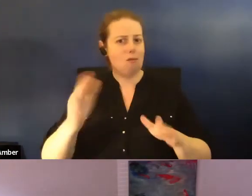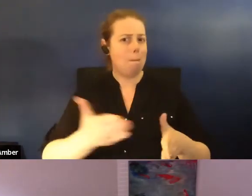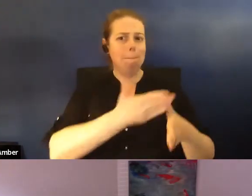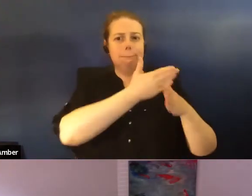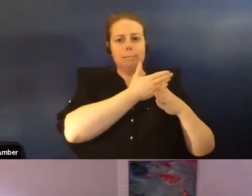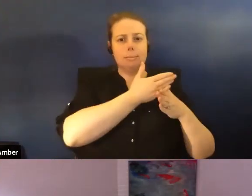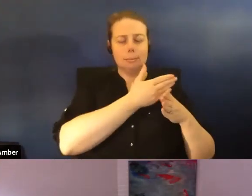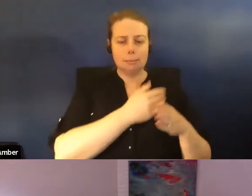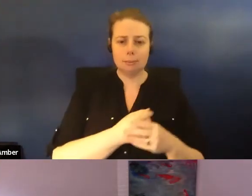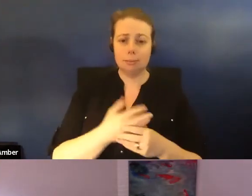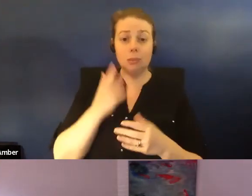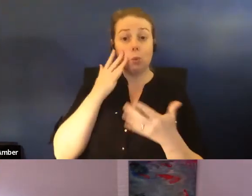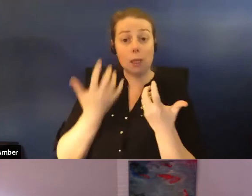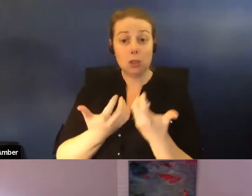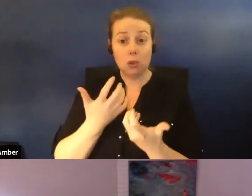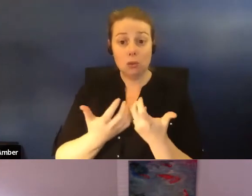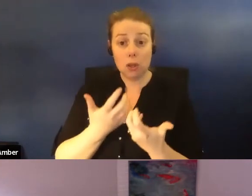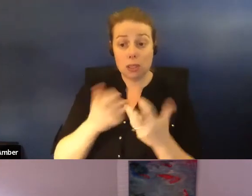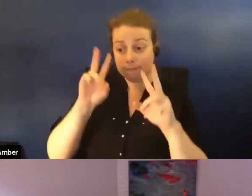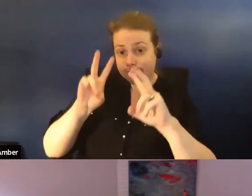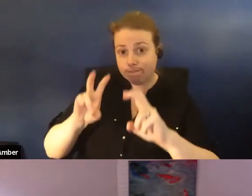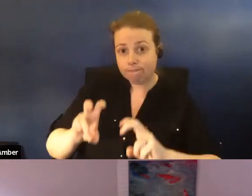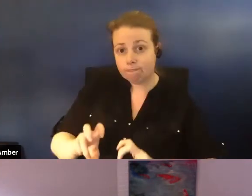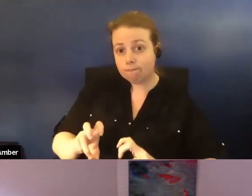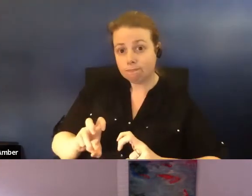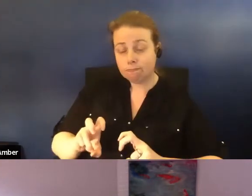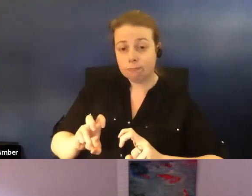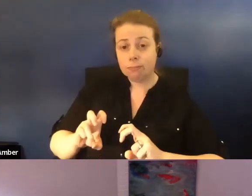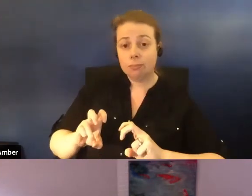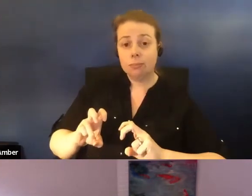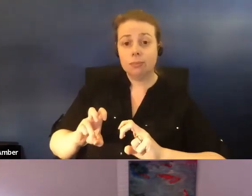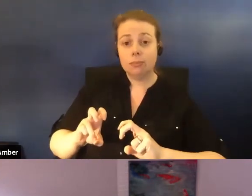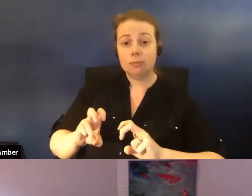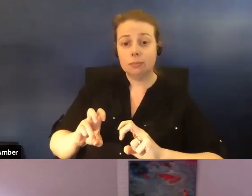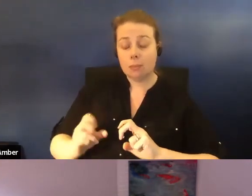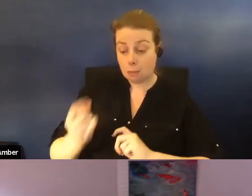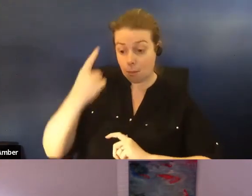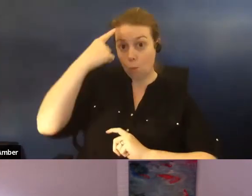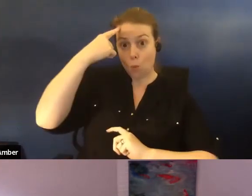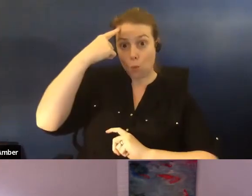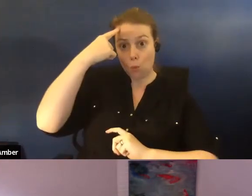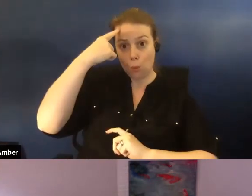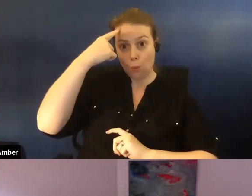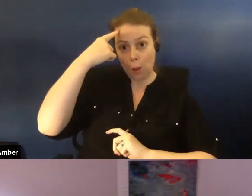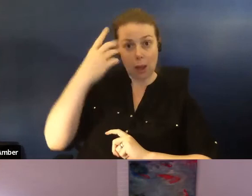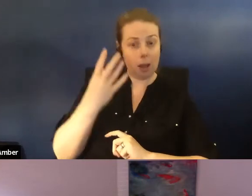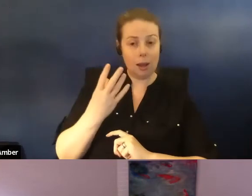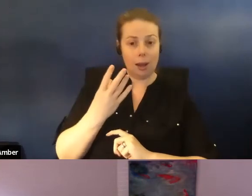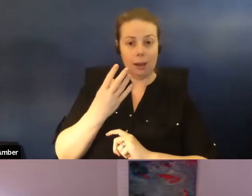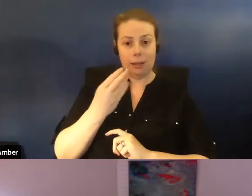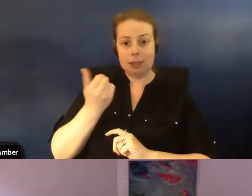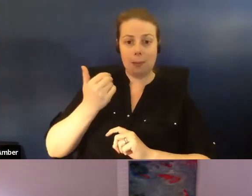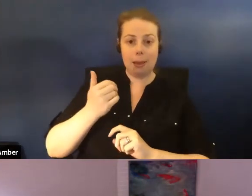when universities are researching and they come up with something that becomes a new